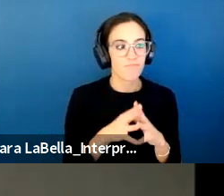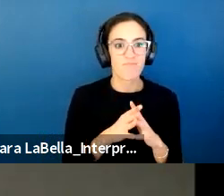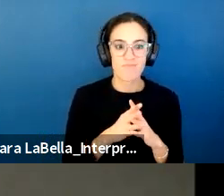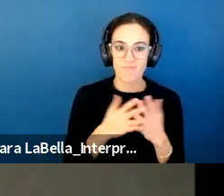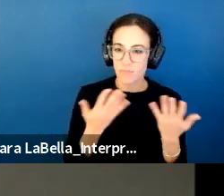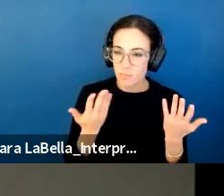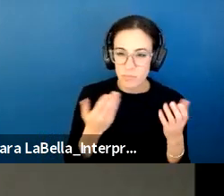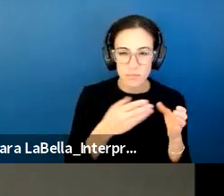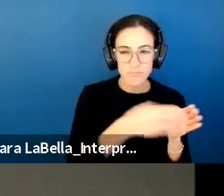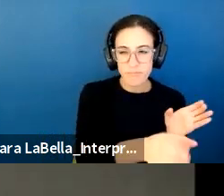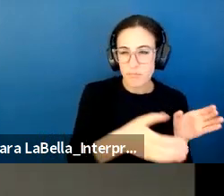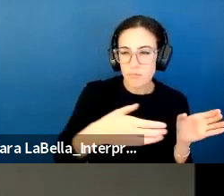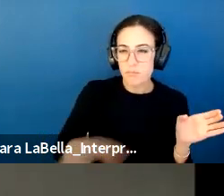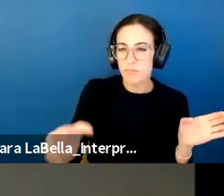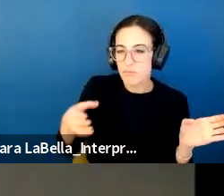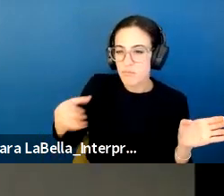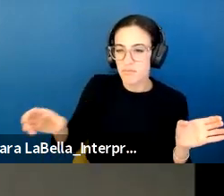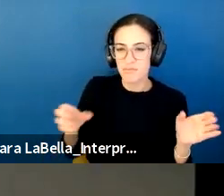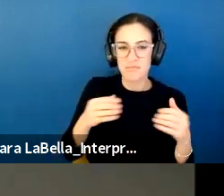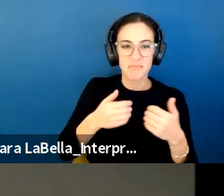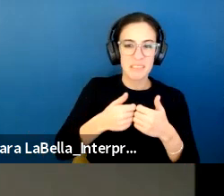divides that allow us to